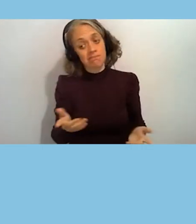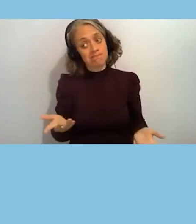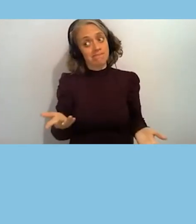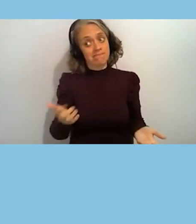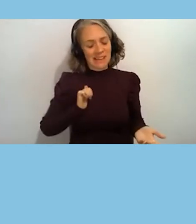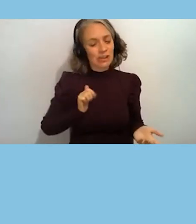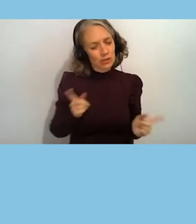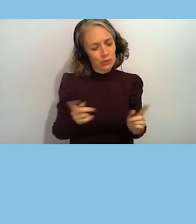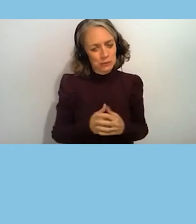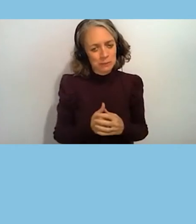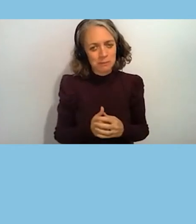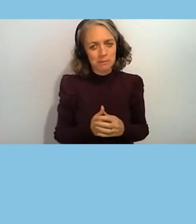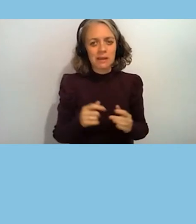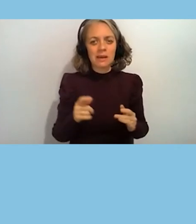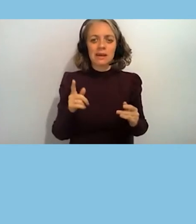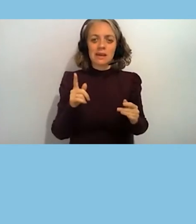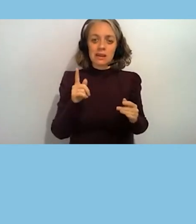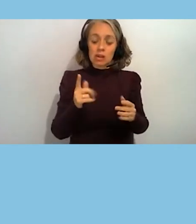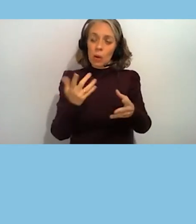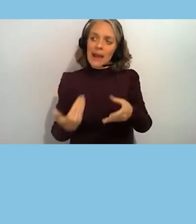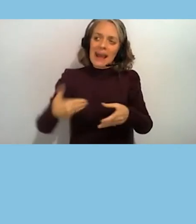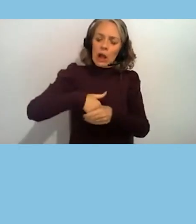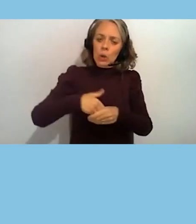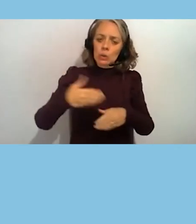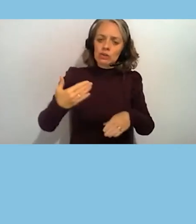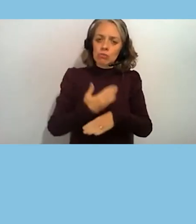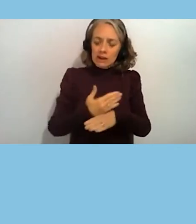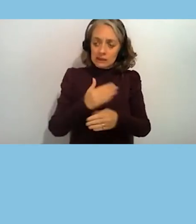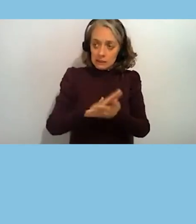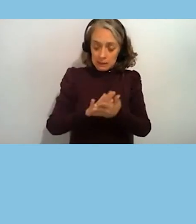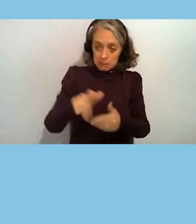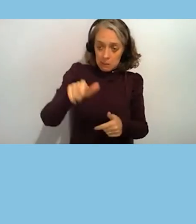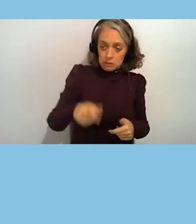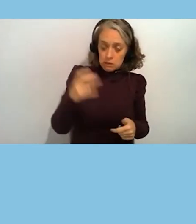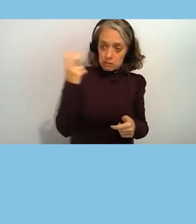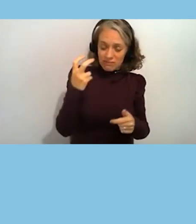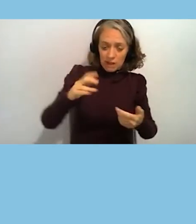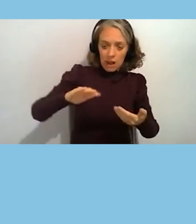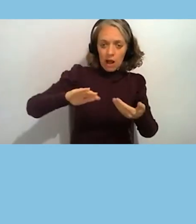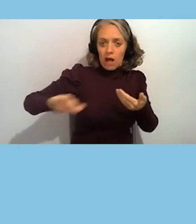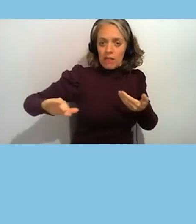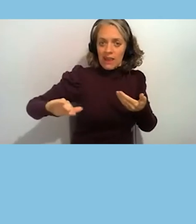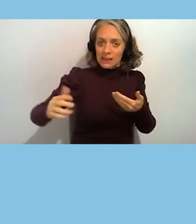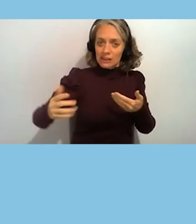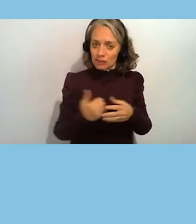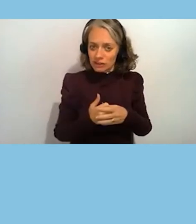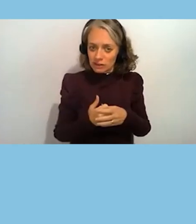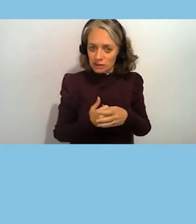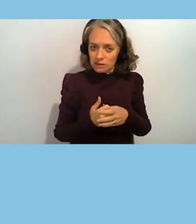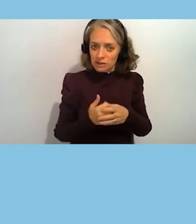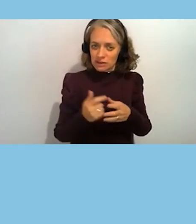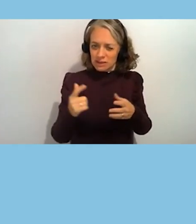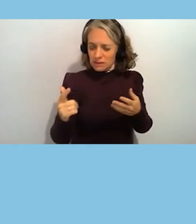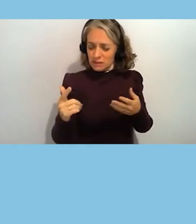This inclusion practice places people with visual impairments firmly on the edge of participation. And this